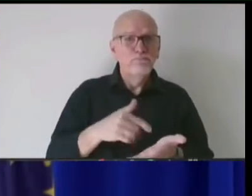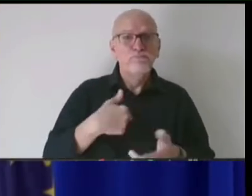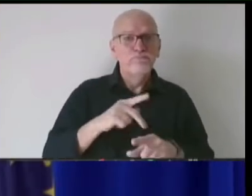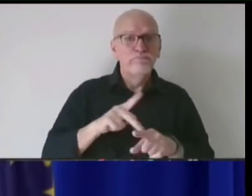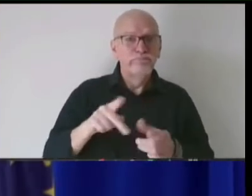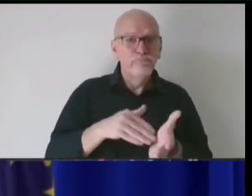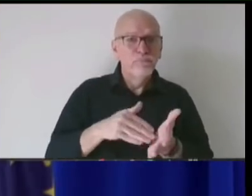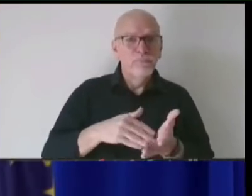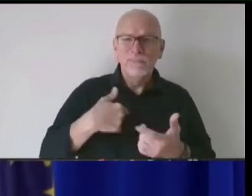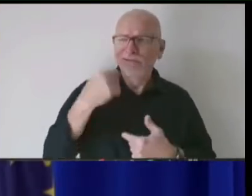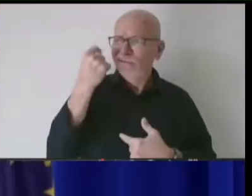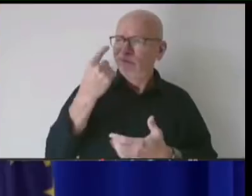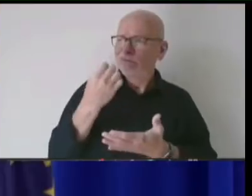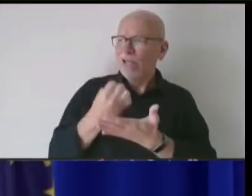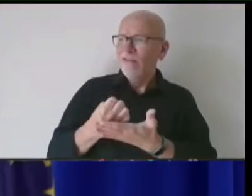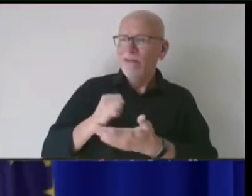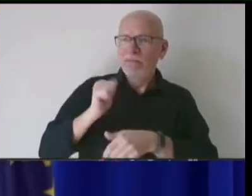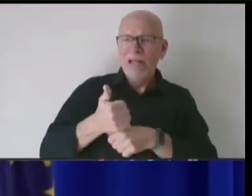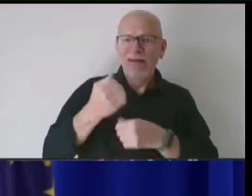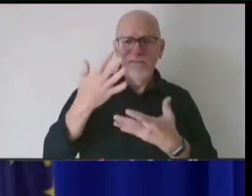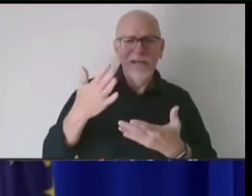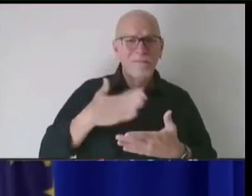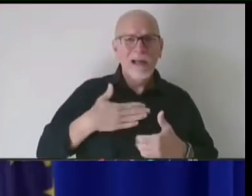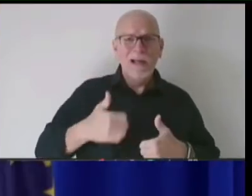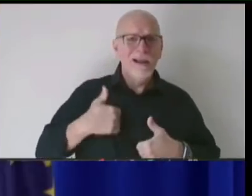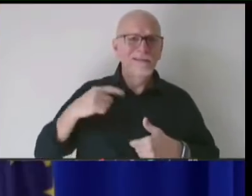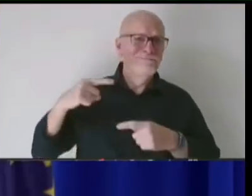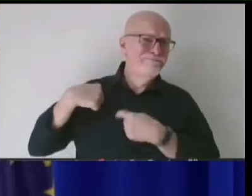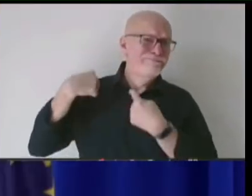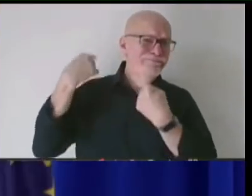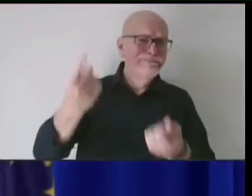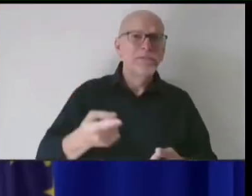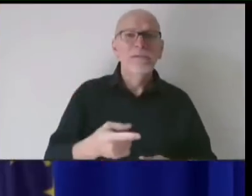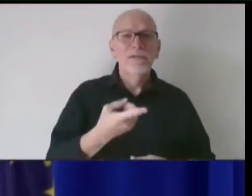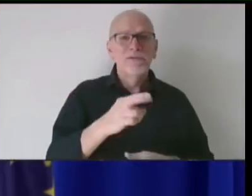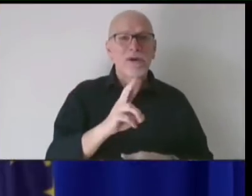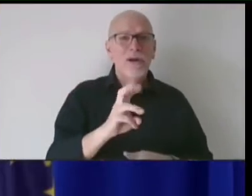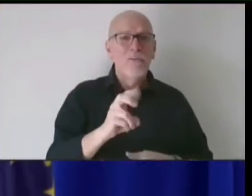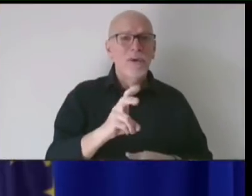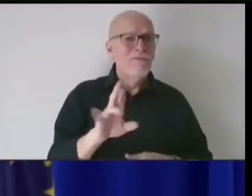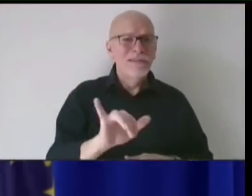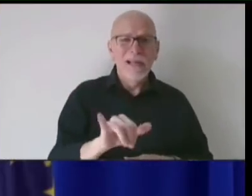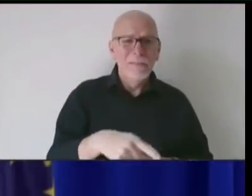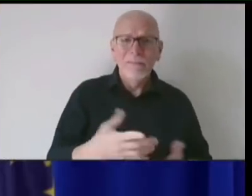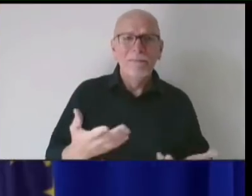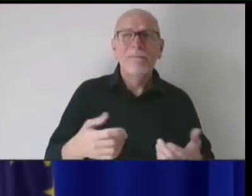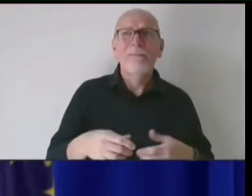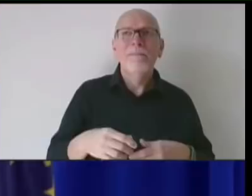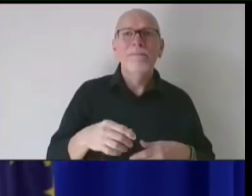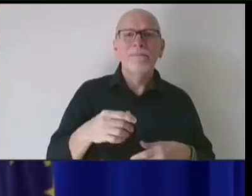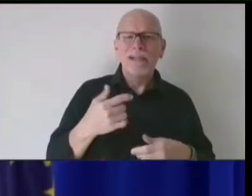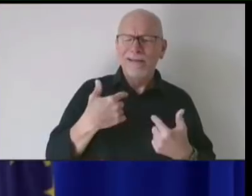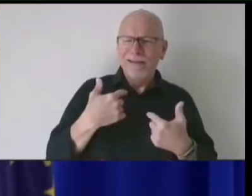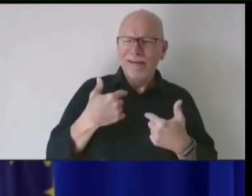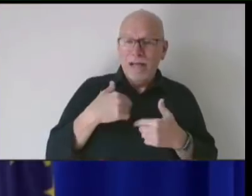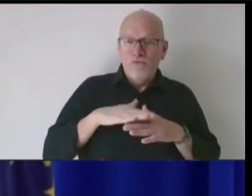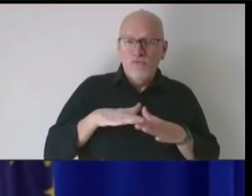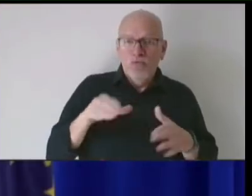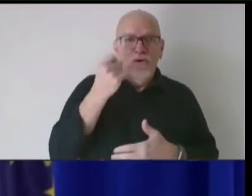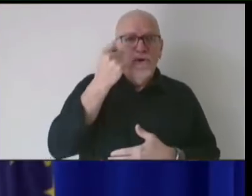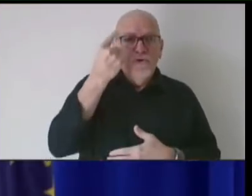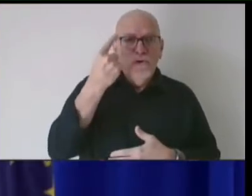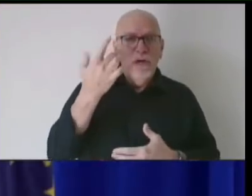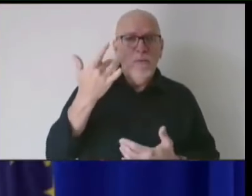understood evidence-based information my whole life long, and Dr. Weaver deals with that every day. So it's hard for me to understand when I think